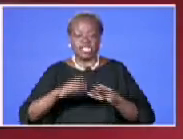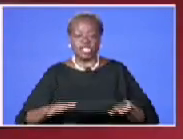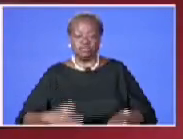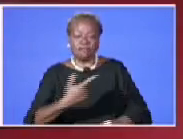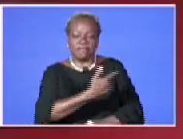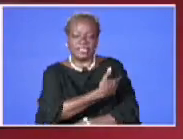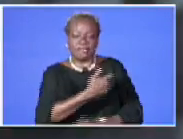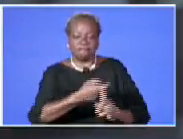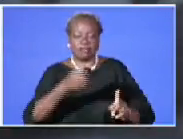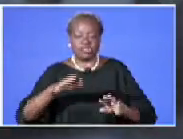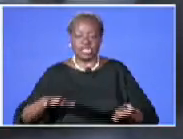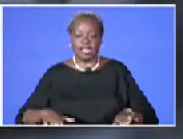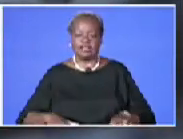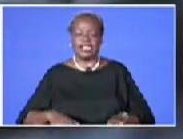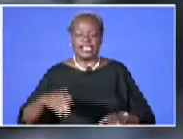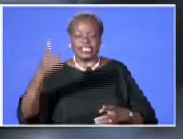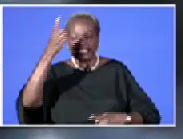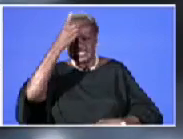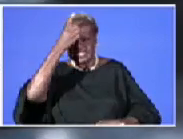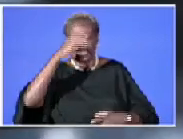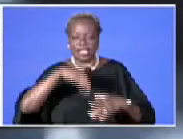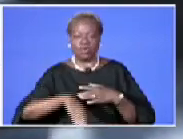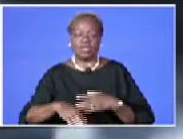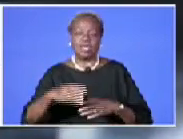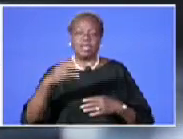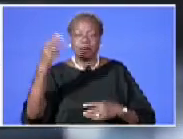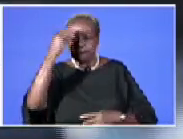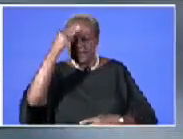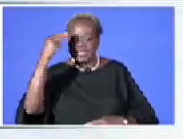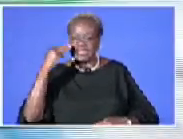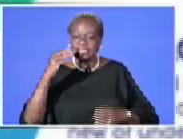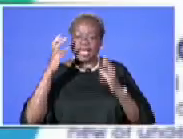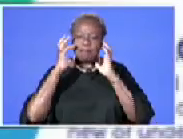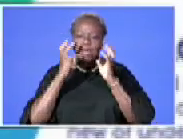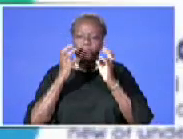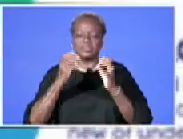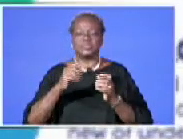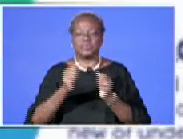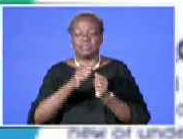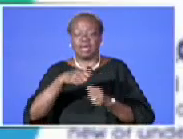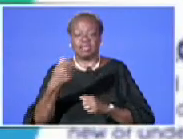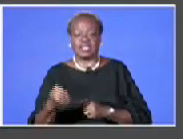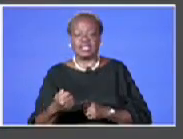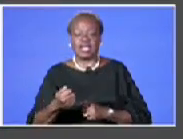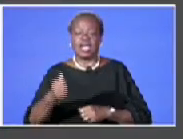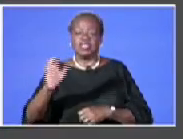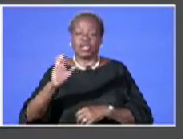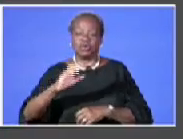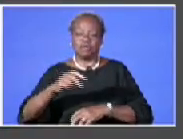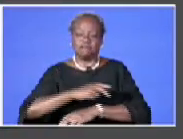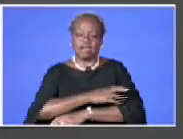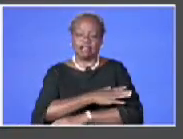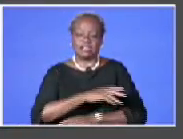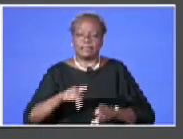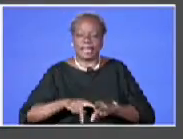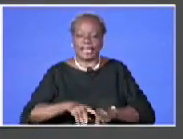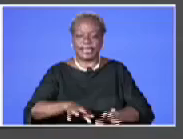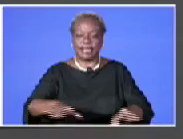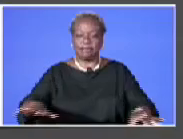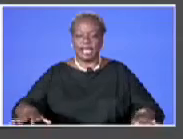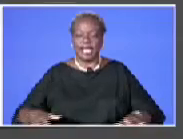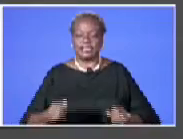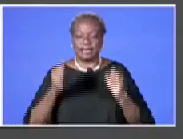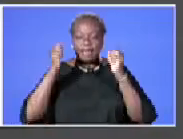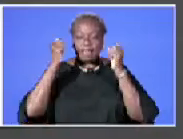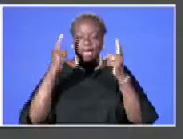vaccinated from childhood diseases, which include measles and mumps, among others. But the coronavirus pandemic has caused a degree of alarm